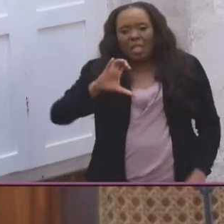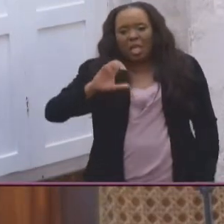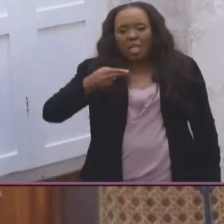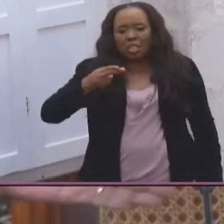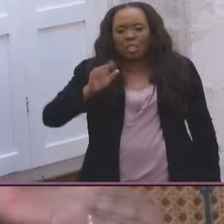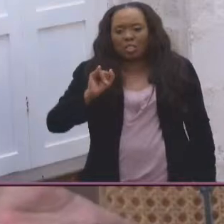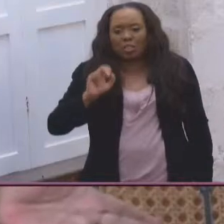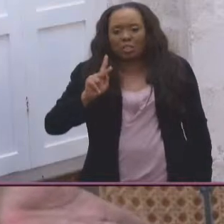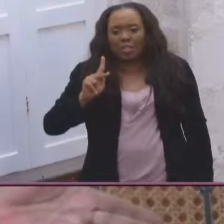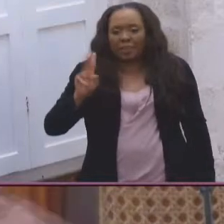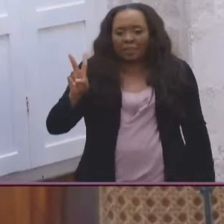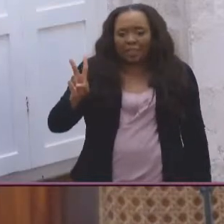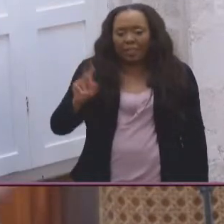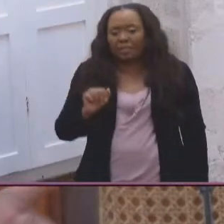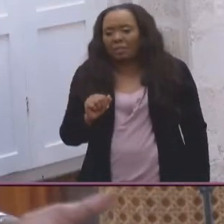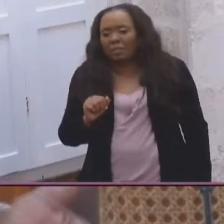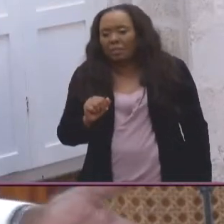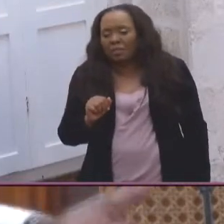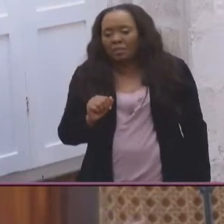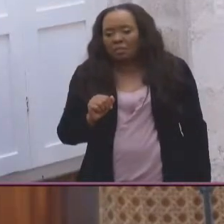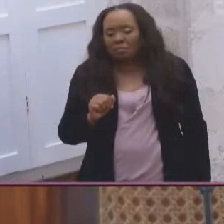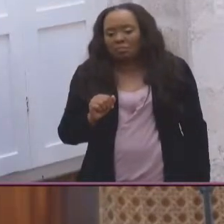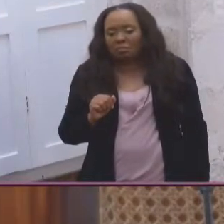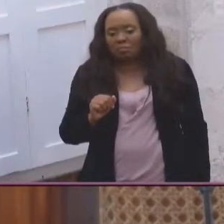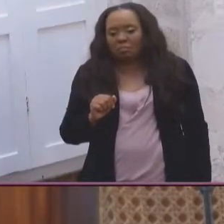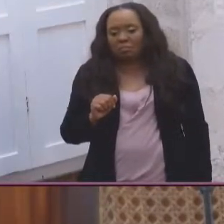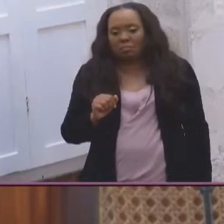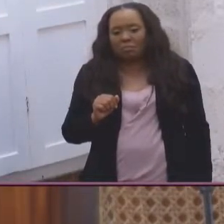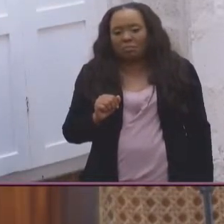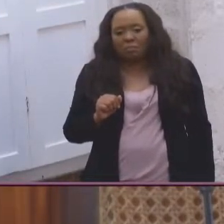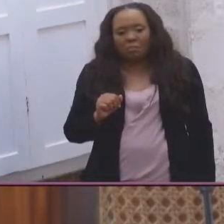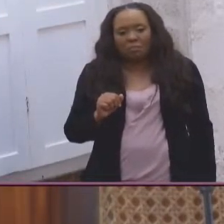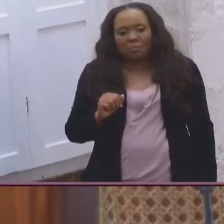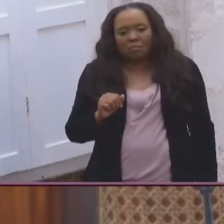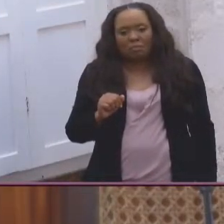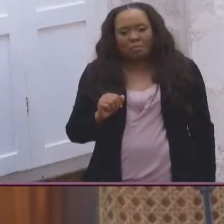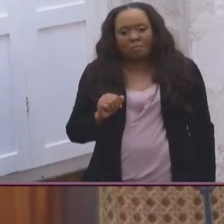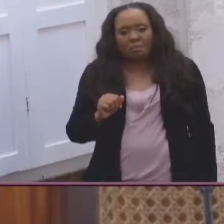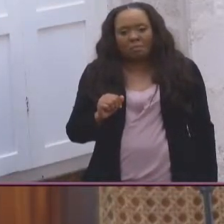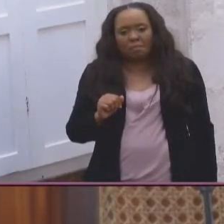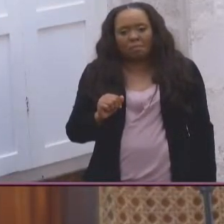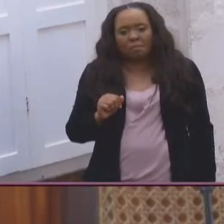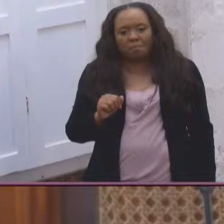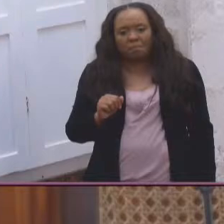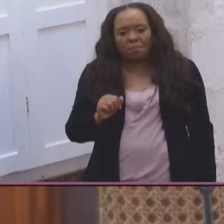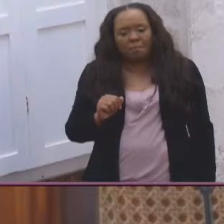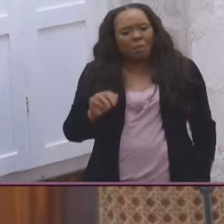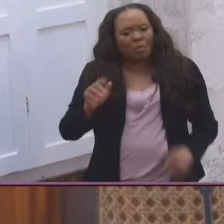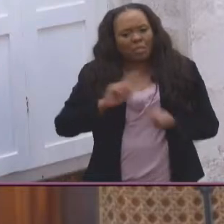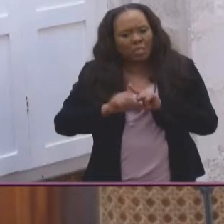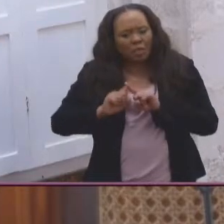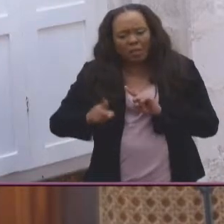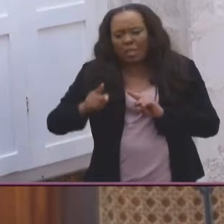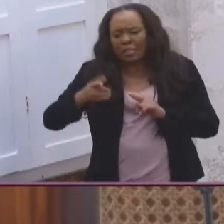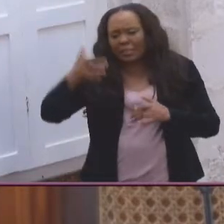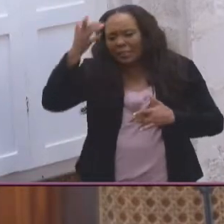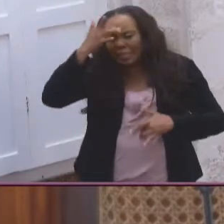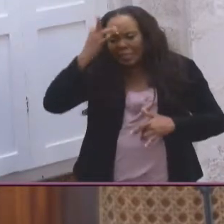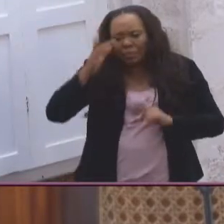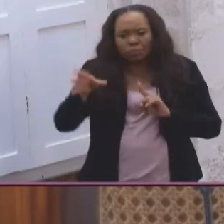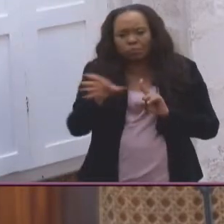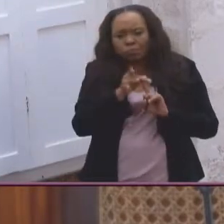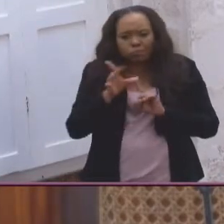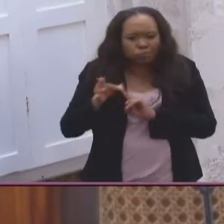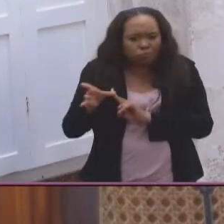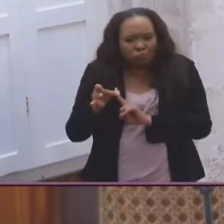because you will get vector-borne diseases of various types if you continue dumping like that.